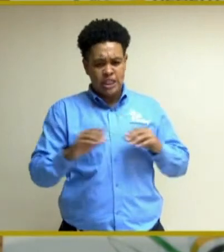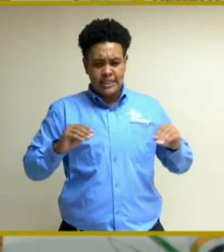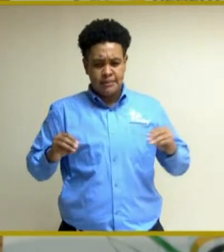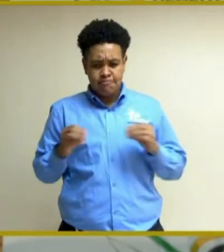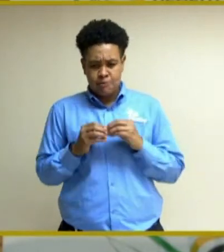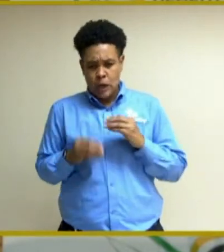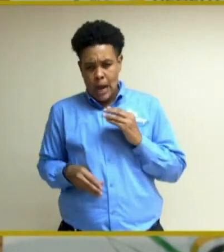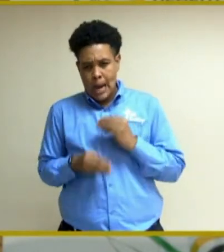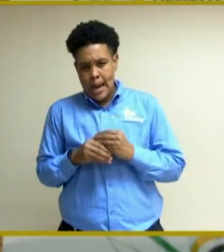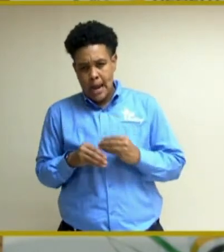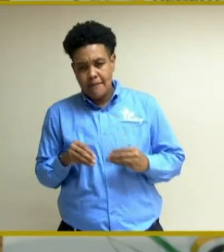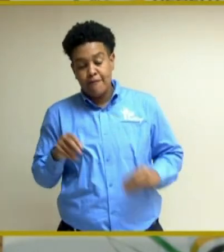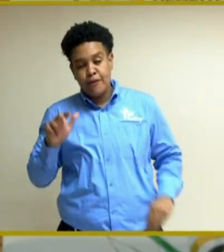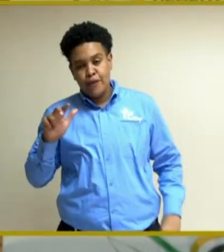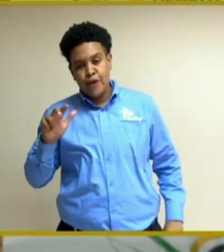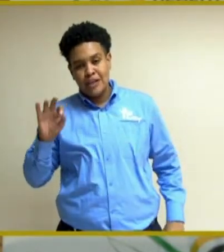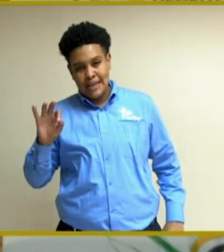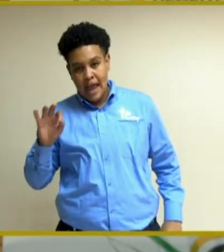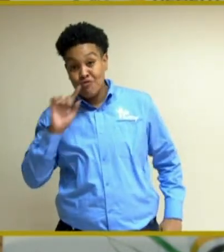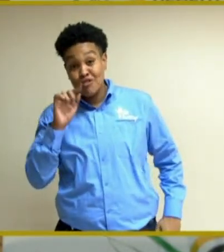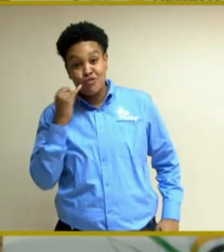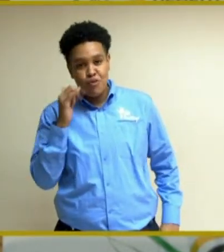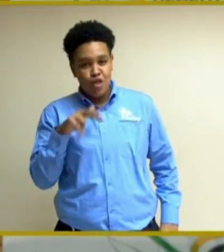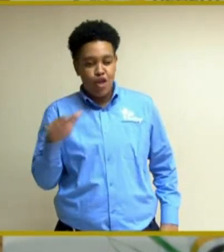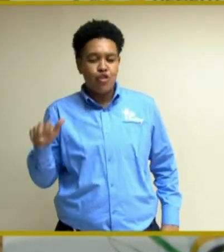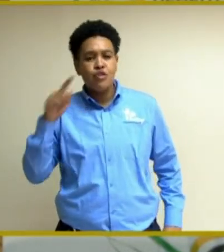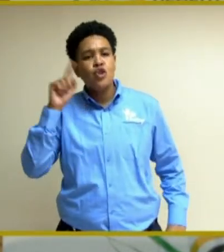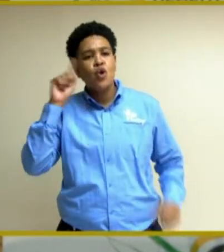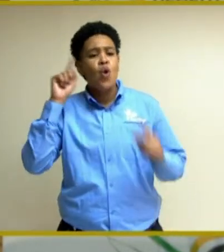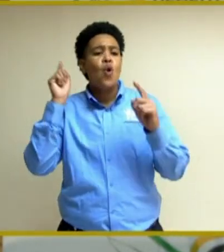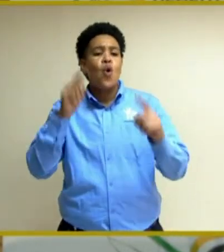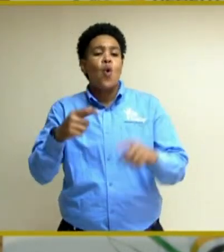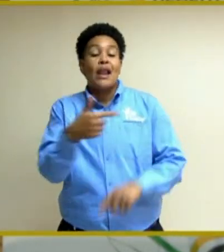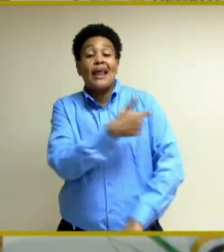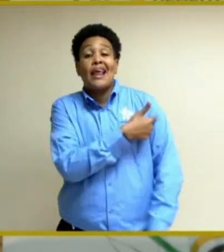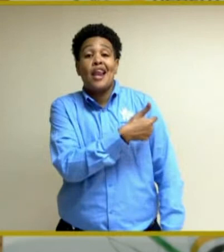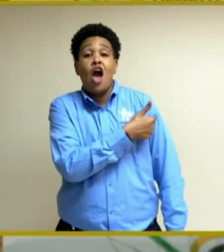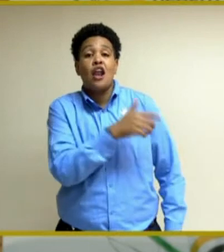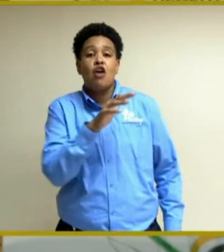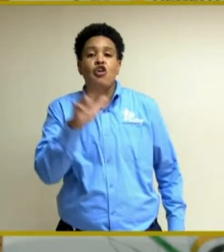planned. The goal was to inoculate approximately